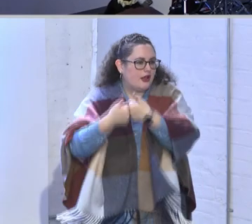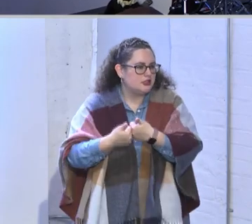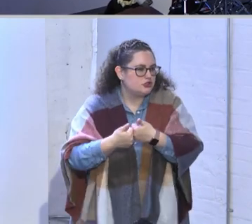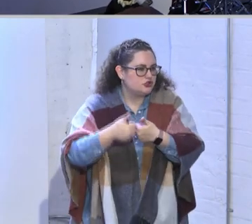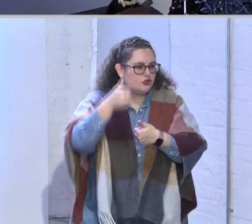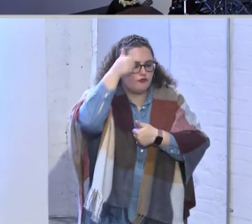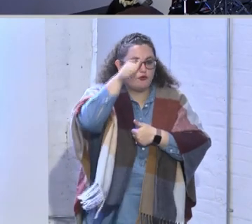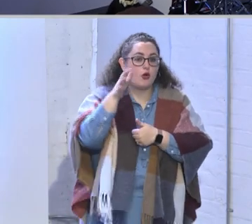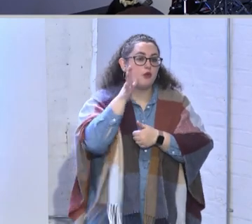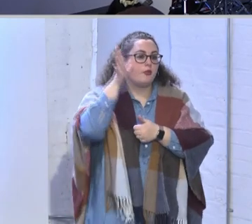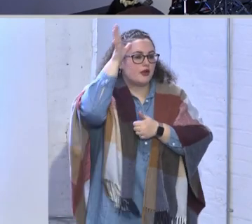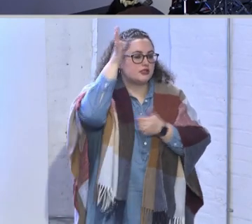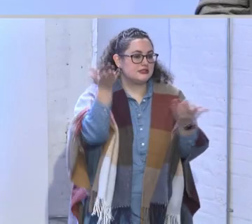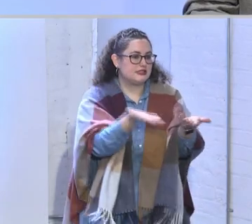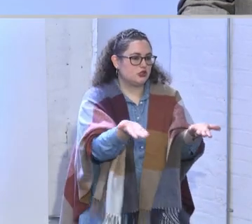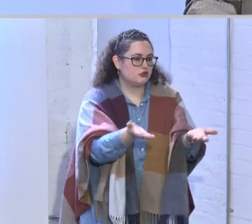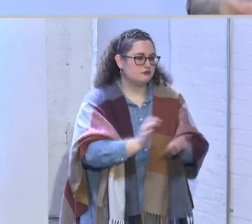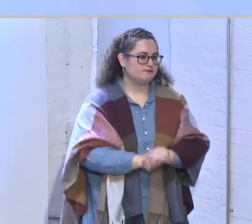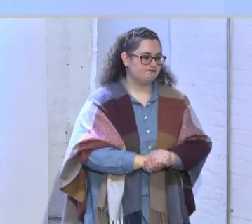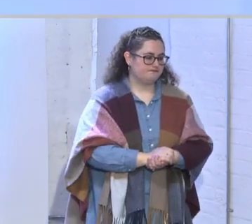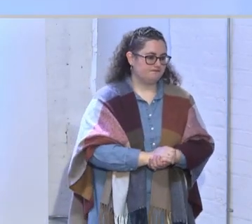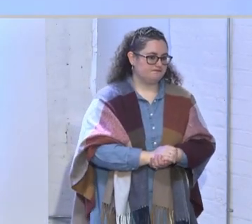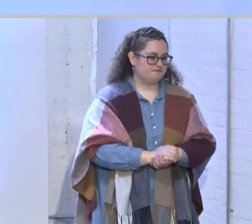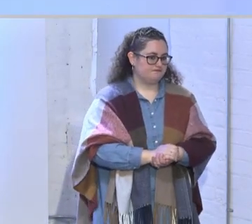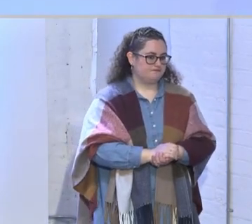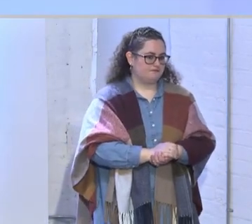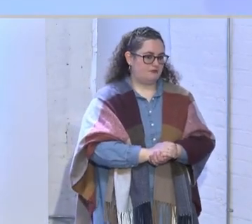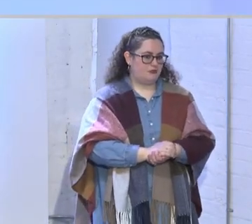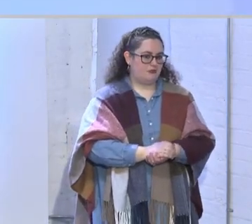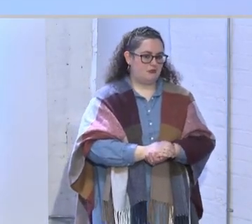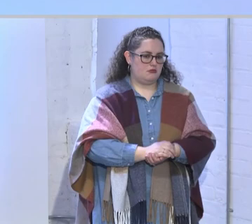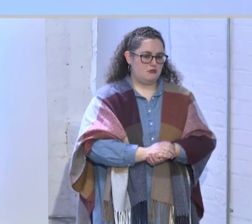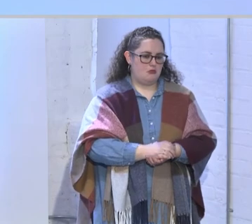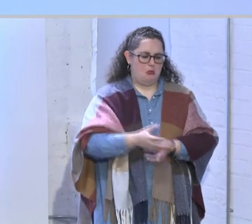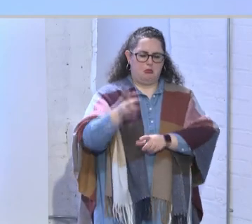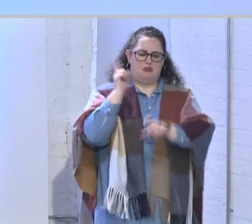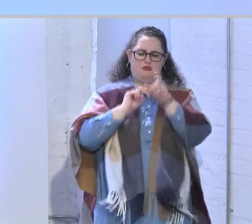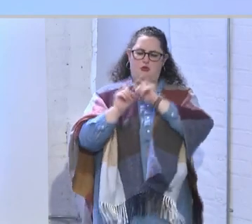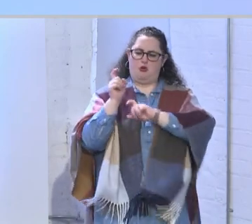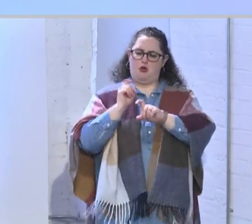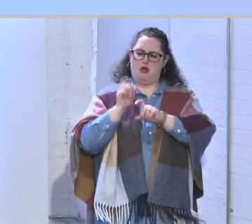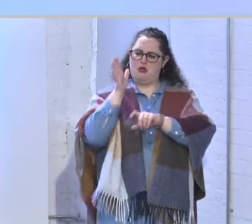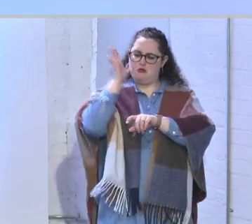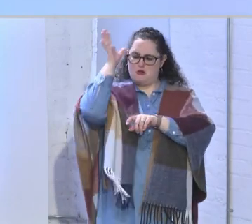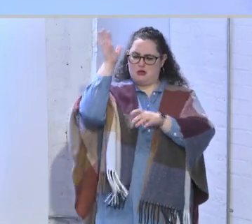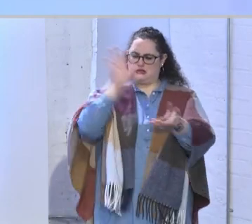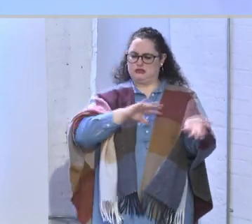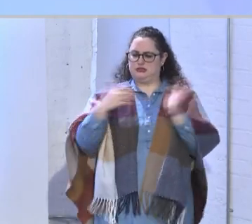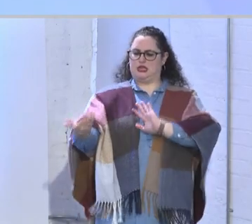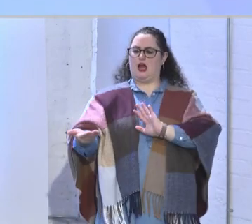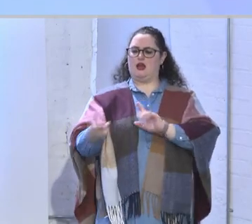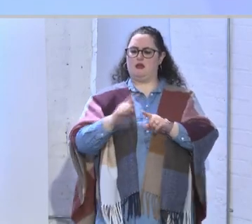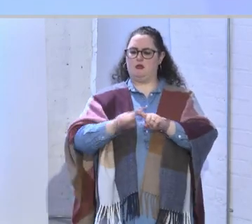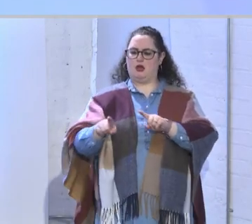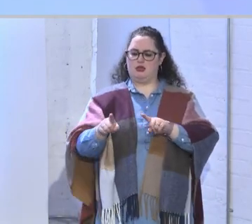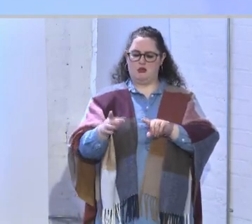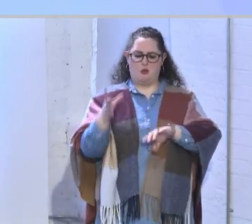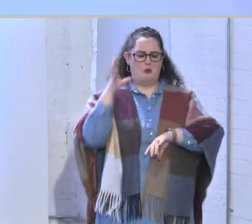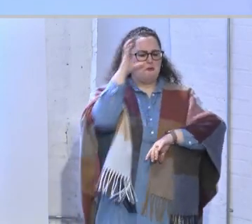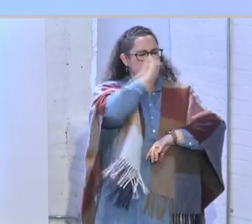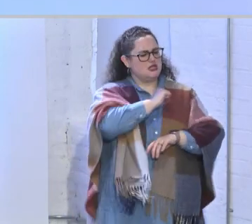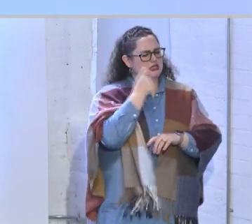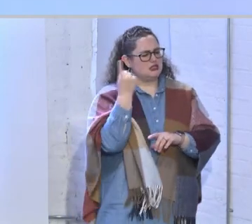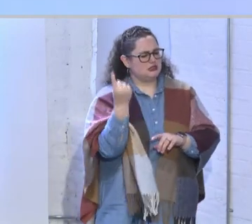here. Isn't that interesting? Their parents are gone, and they didn't trust God. And they were missing something in